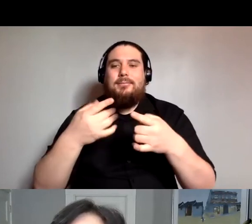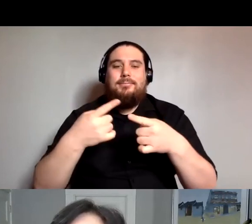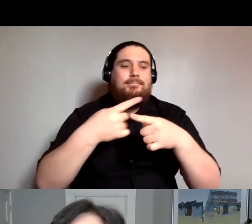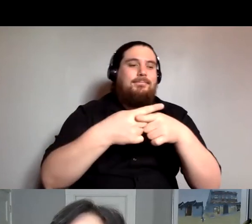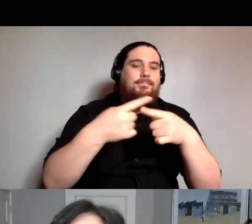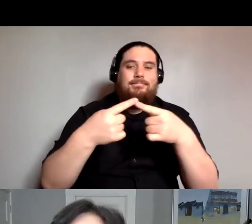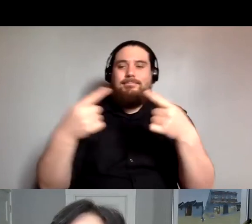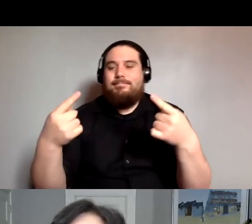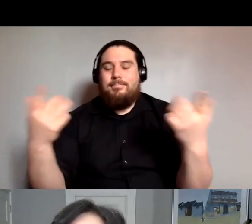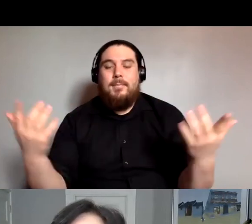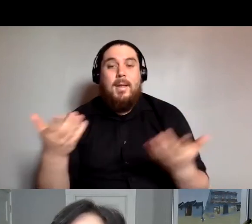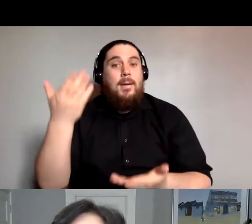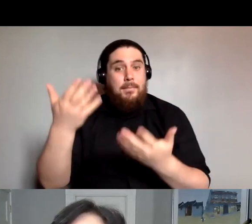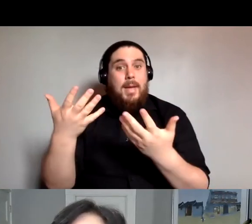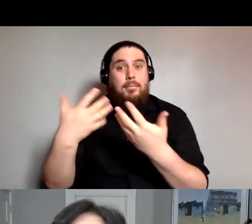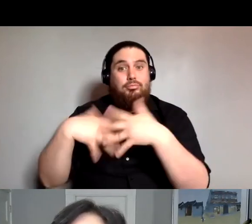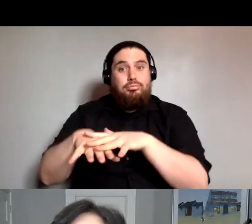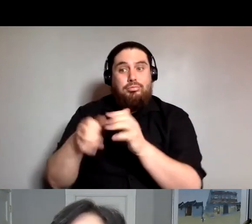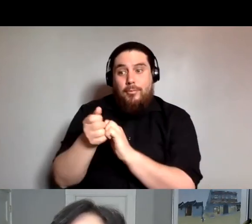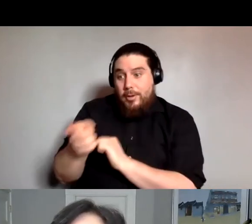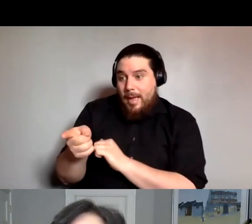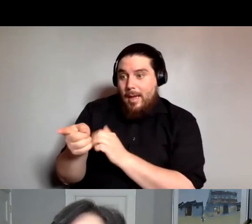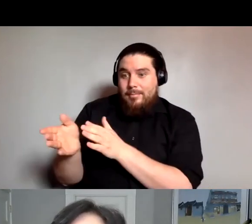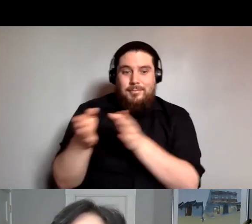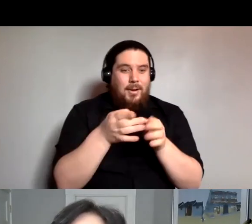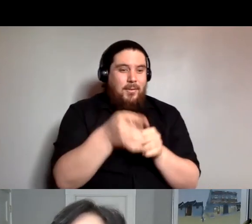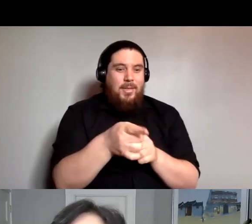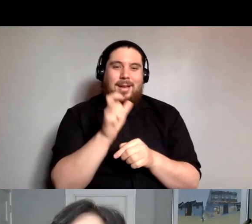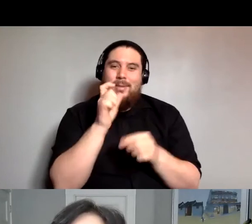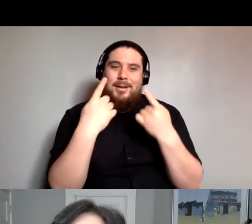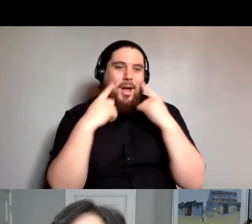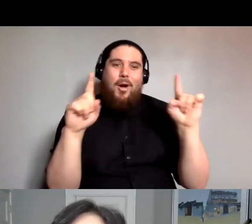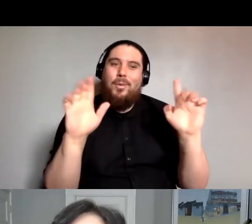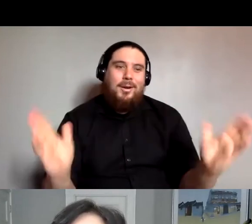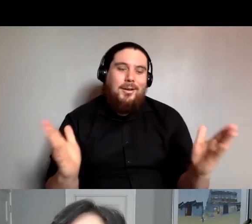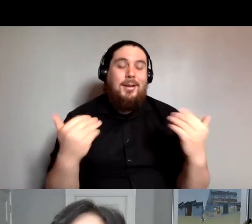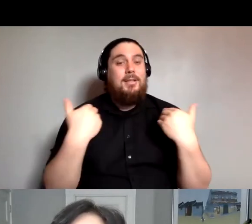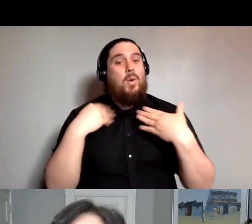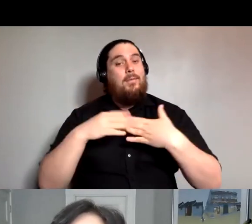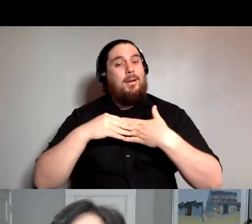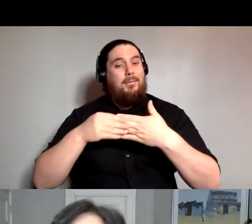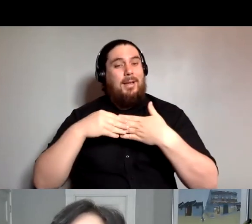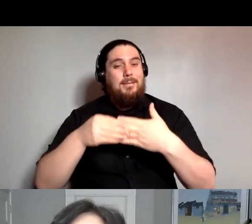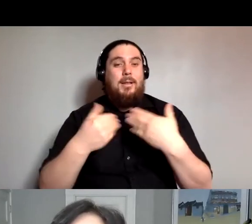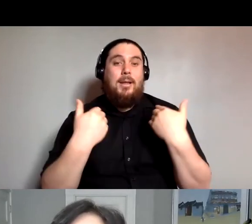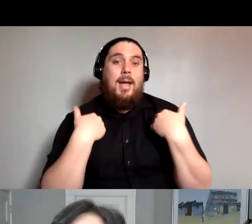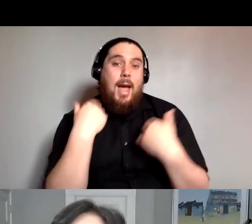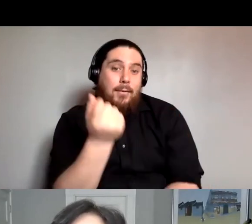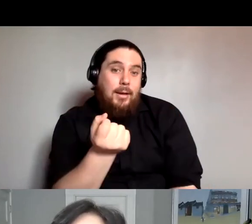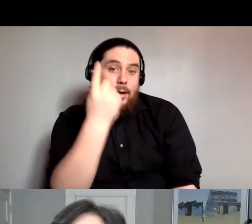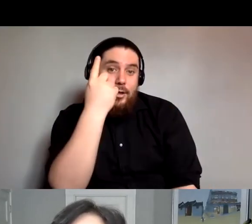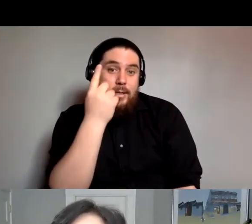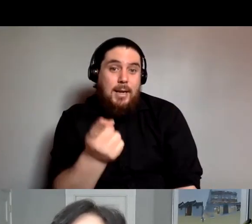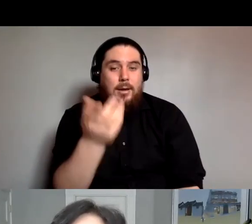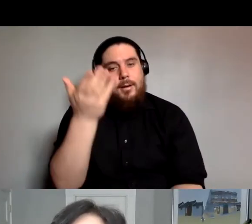So what may work for one group won't work for another. So having that flexibility, having that understanding that you may